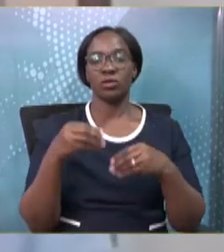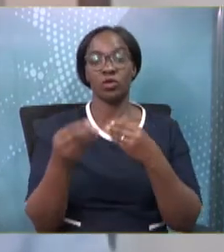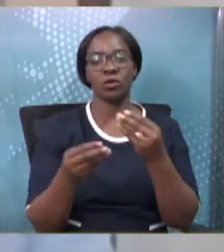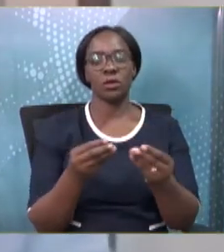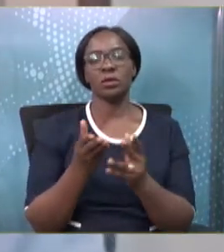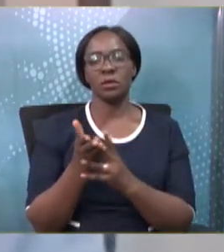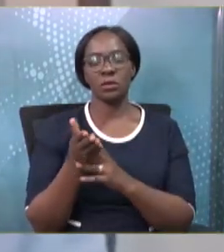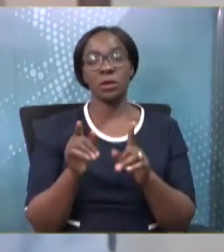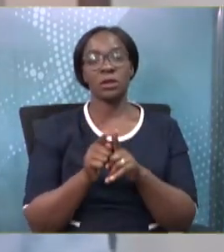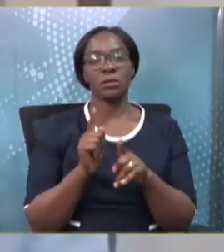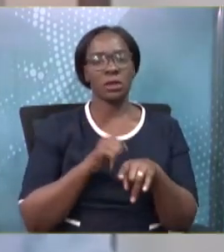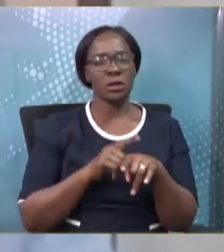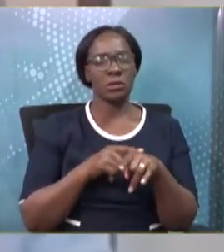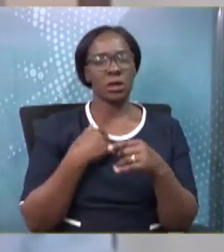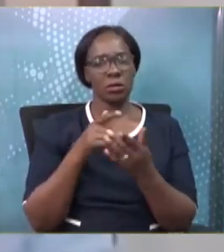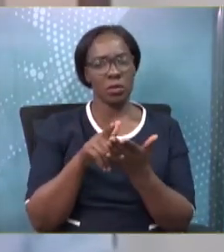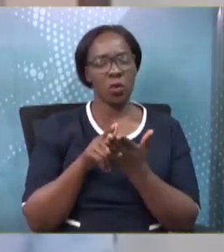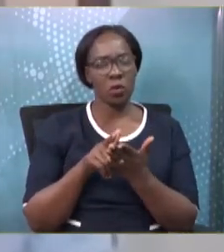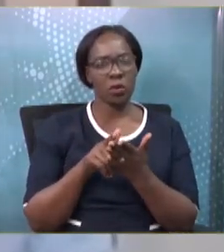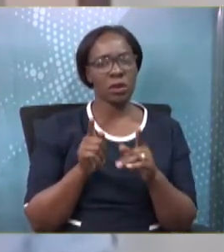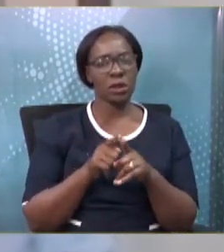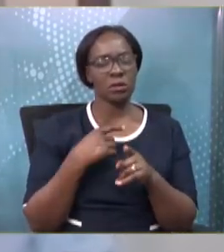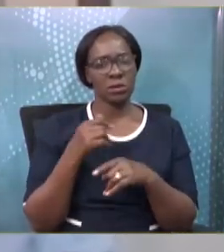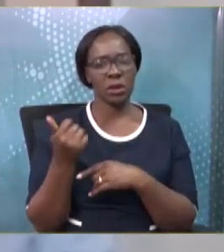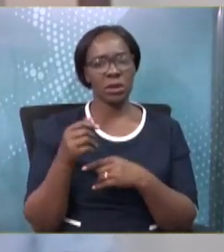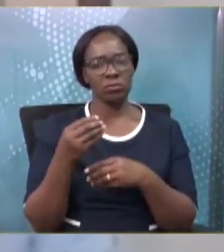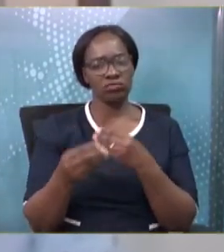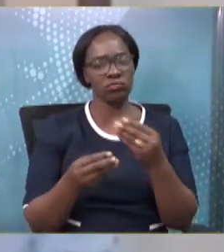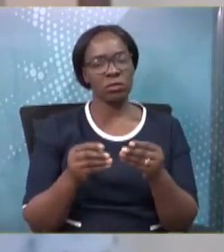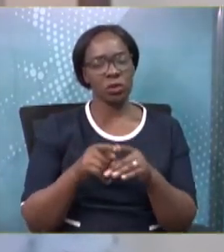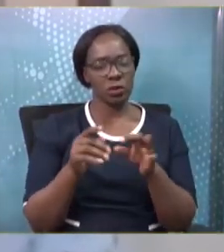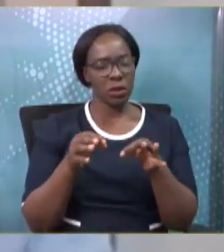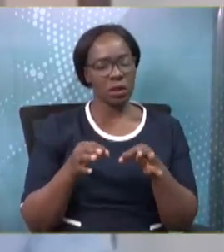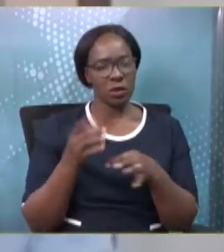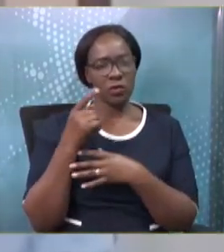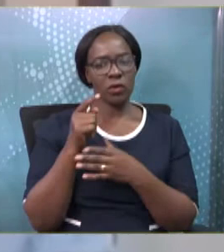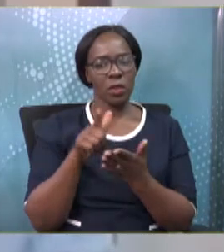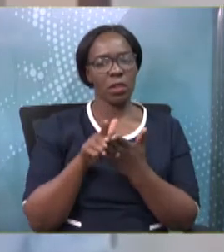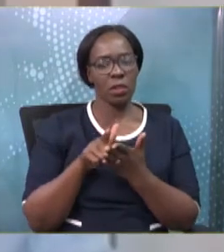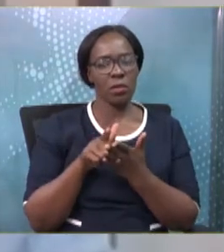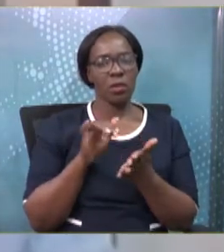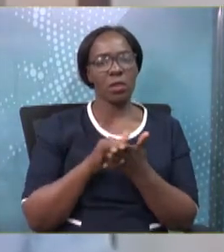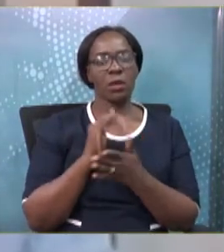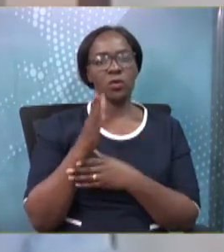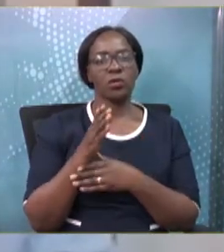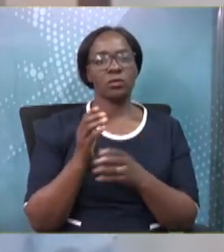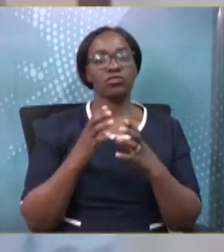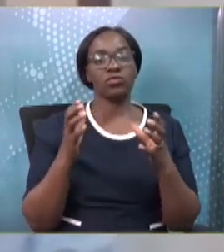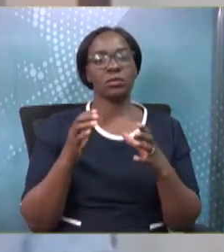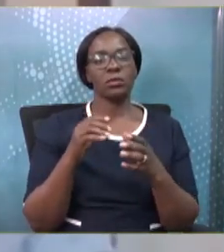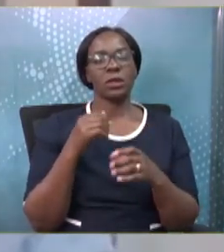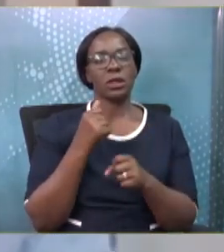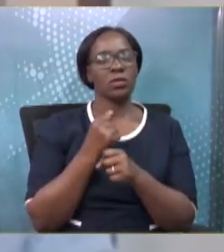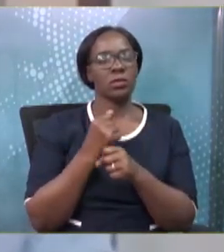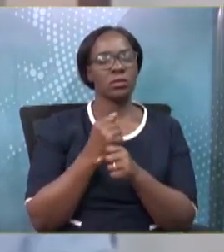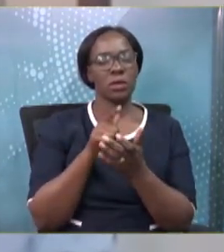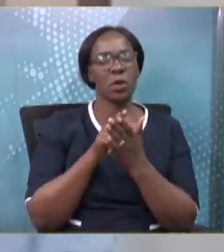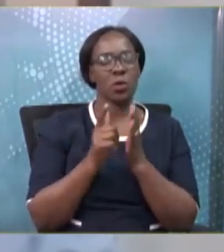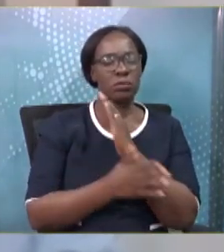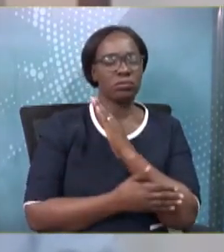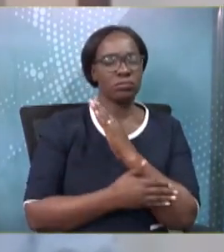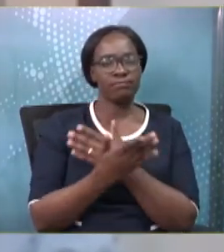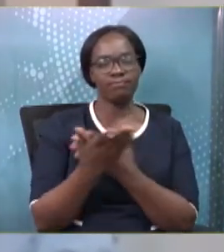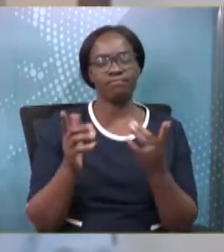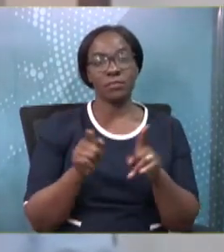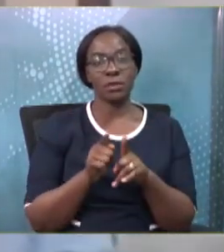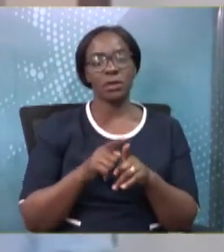when they have loans, they normally provisioning to account for the loans that will go non-performing in this case. Okay, great. So